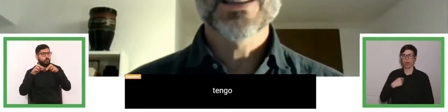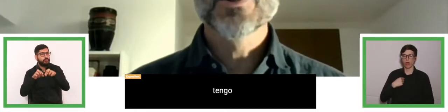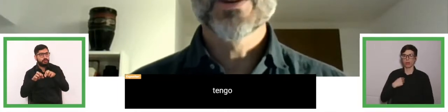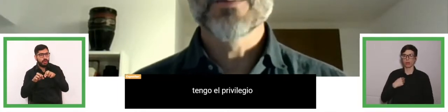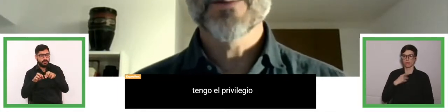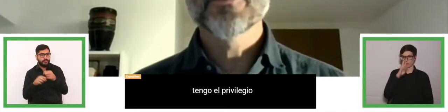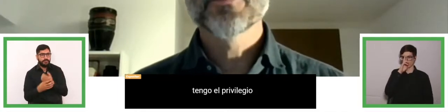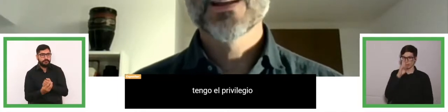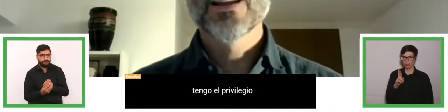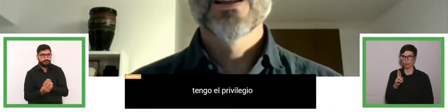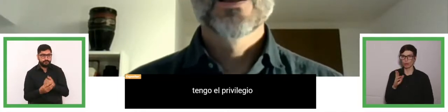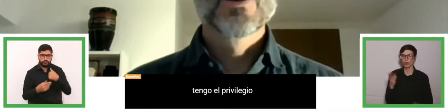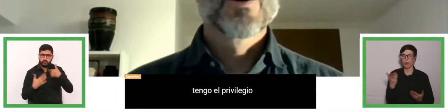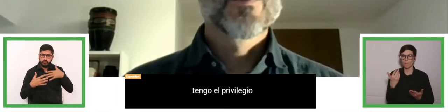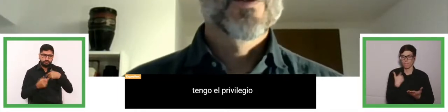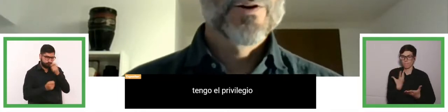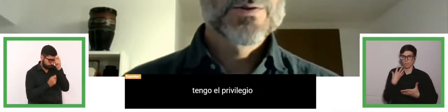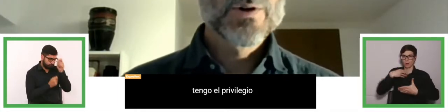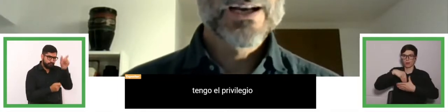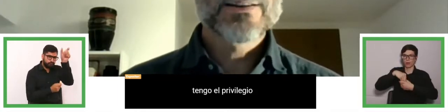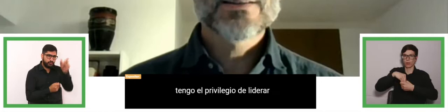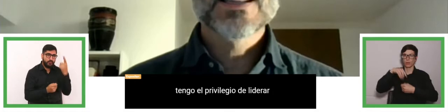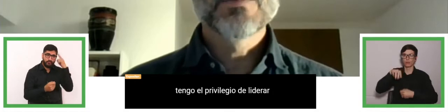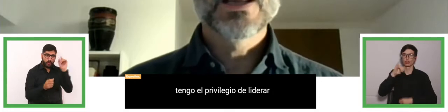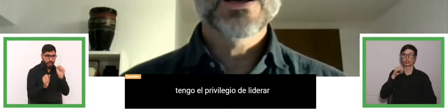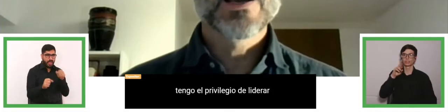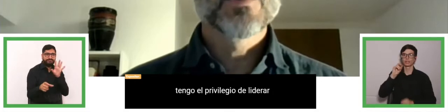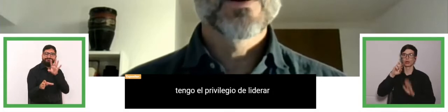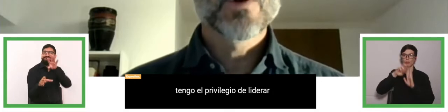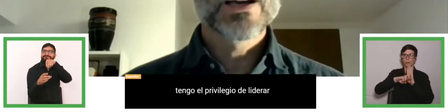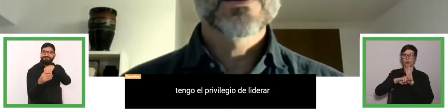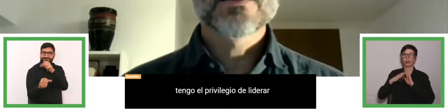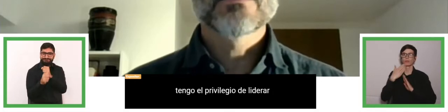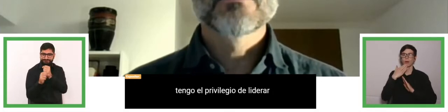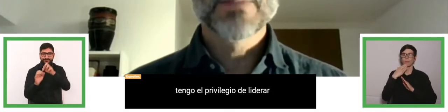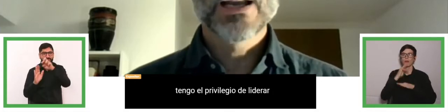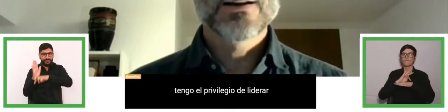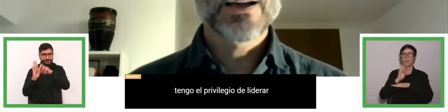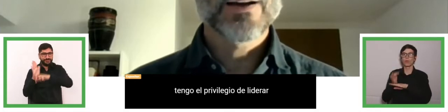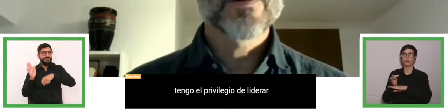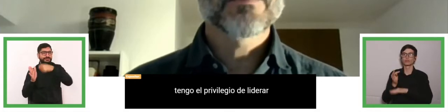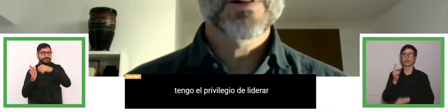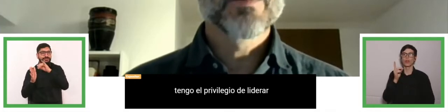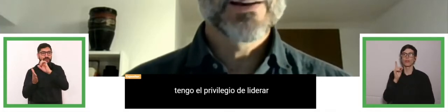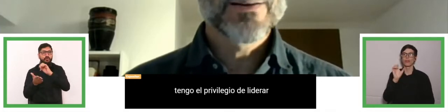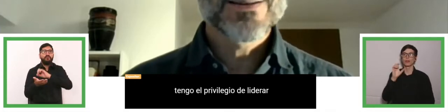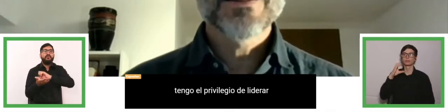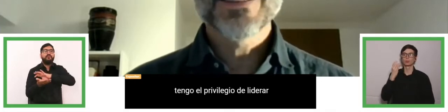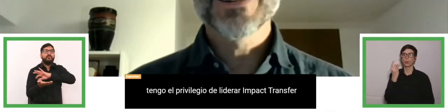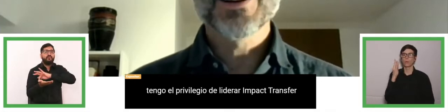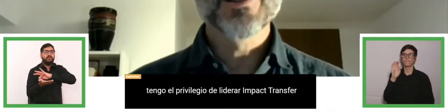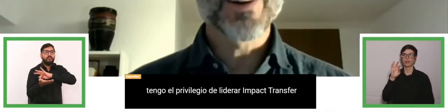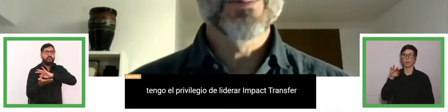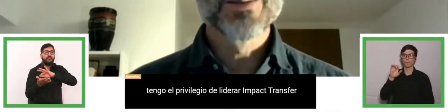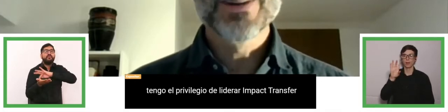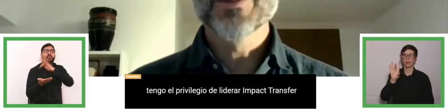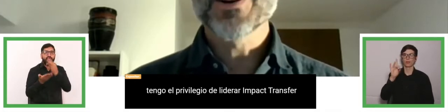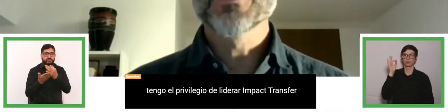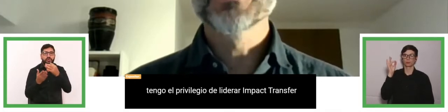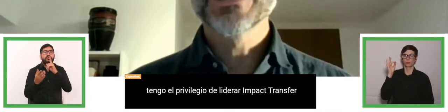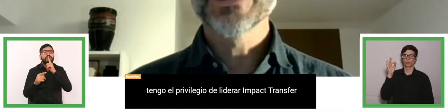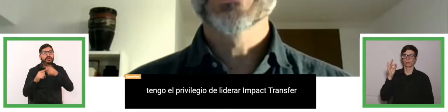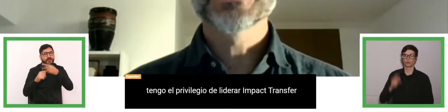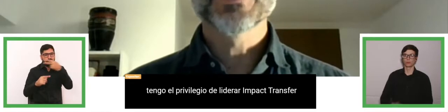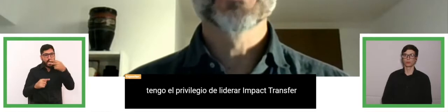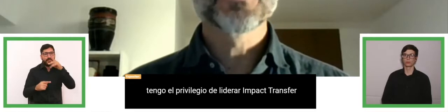and Fundación Descúbreme. For those who cannot see me, I'm a white male. I have a beard, a contoured